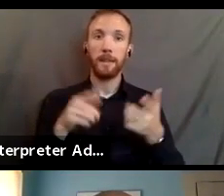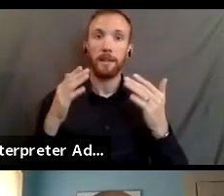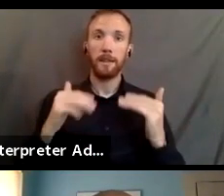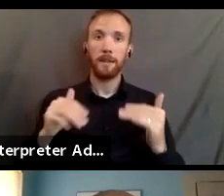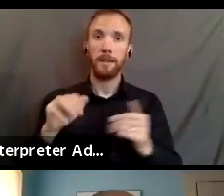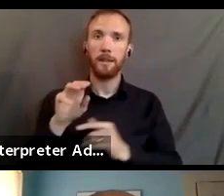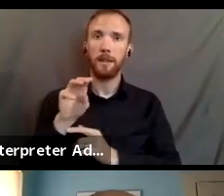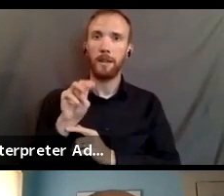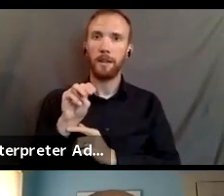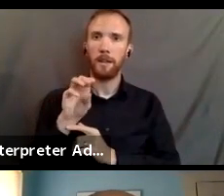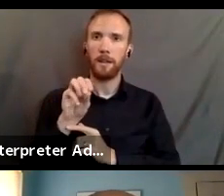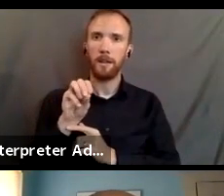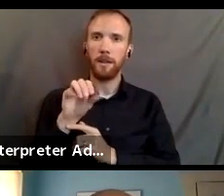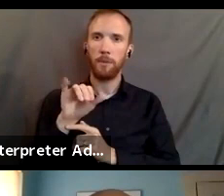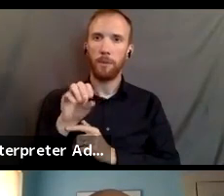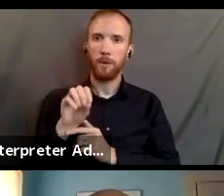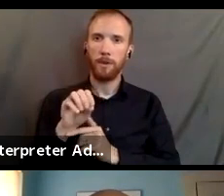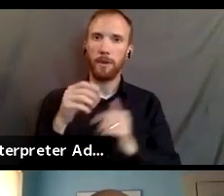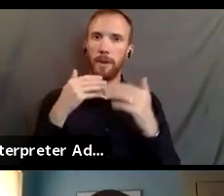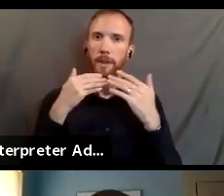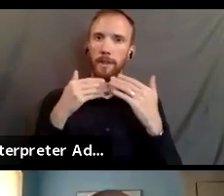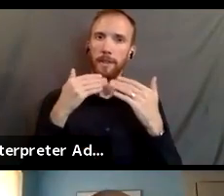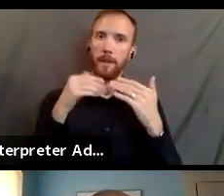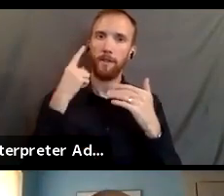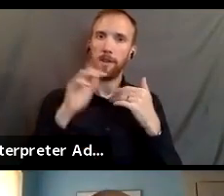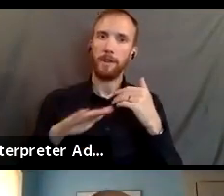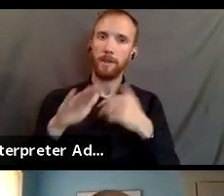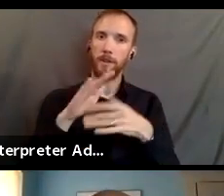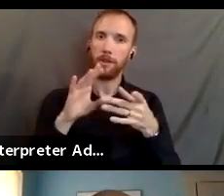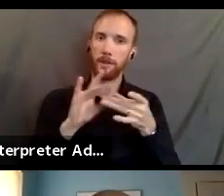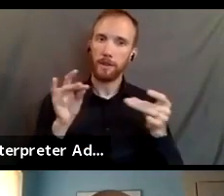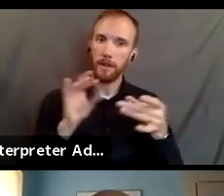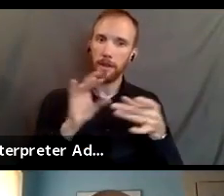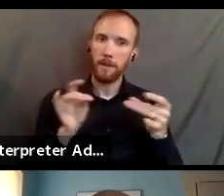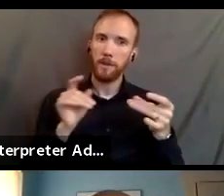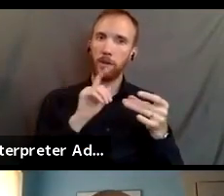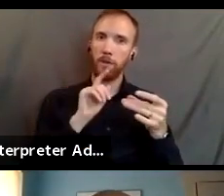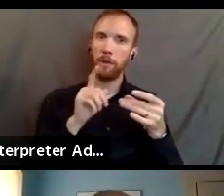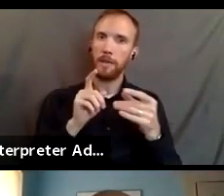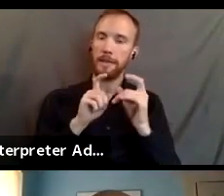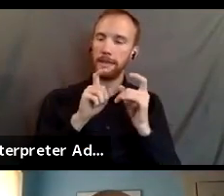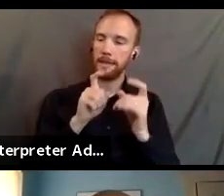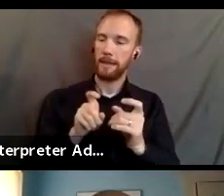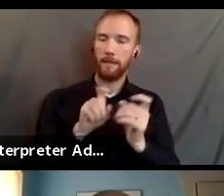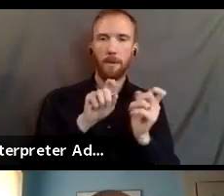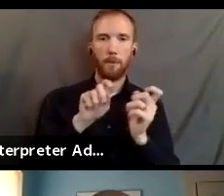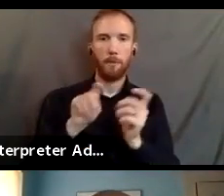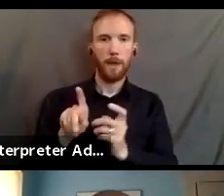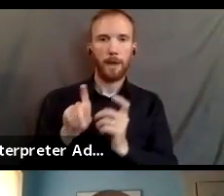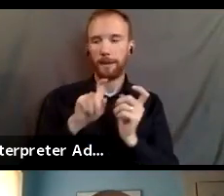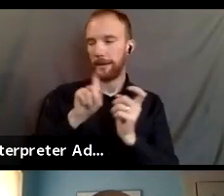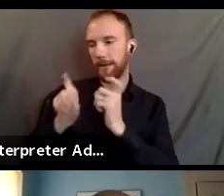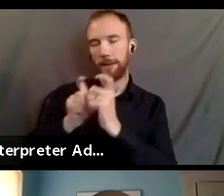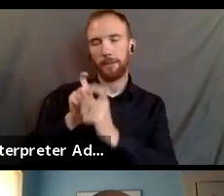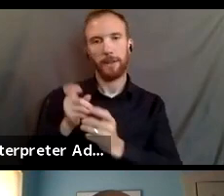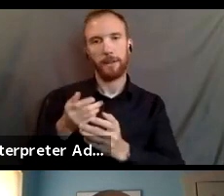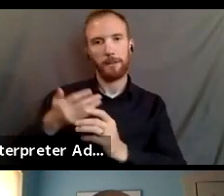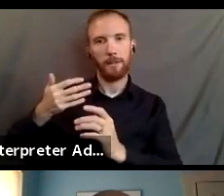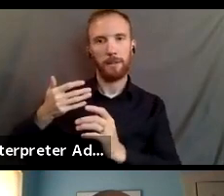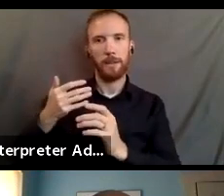comment about giving back if we can all just kind of anchor on something like that by making sure that